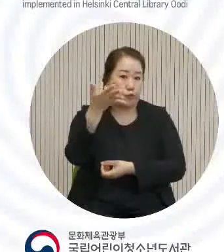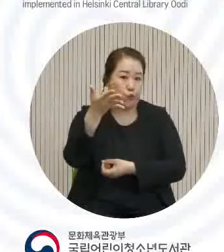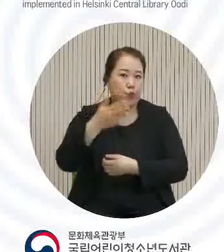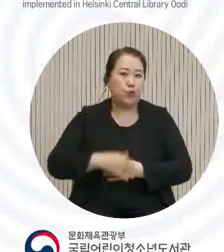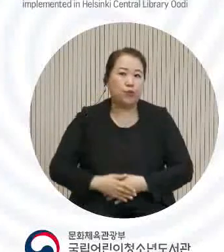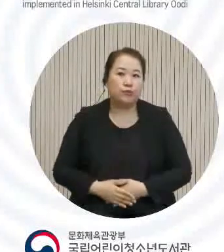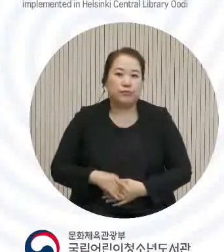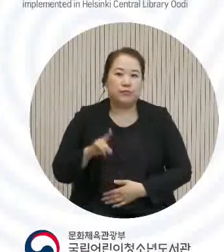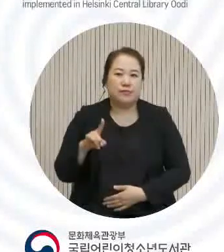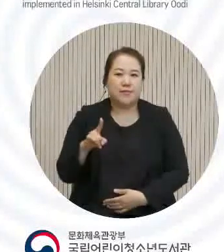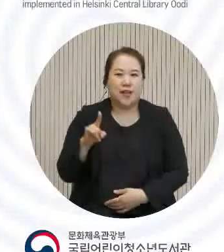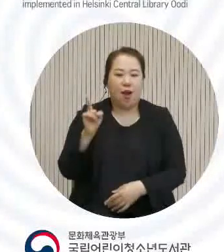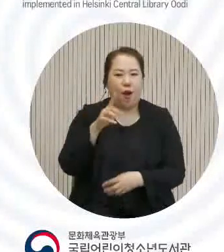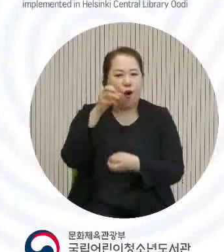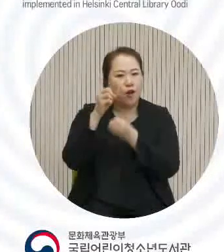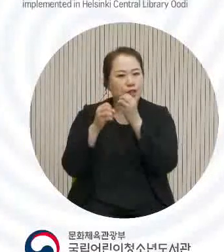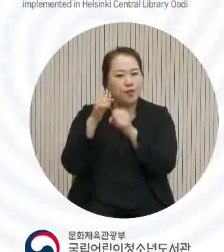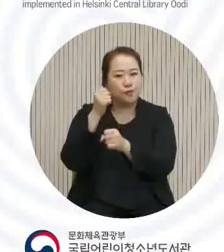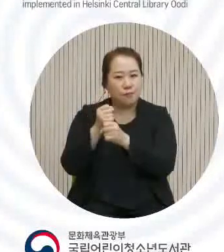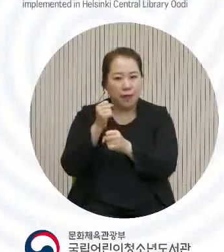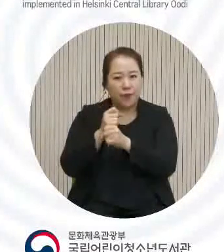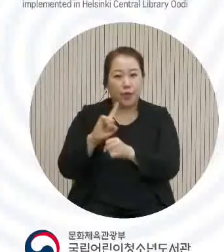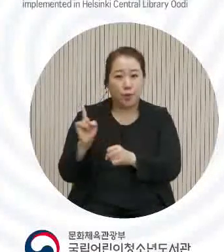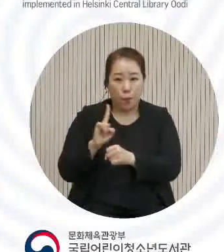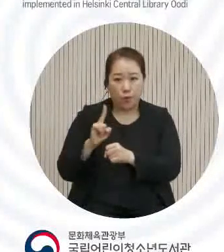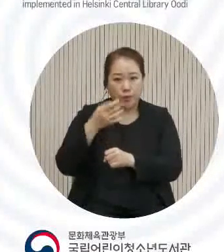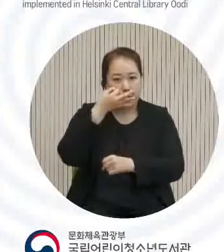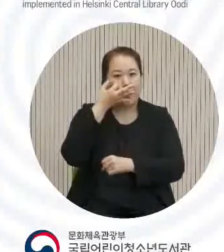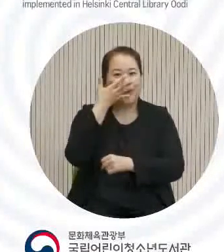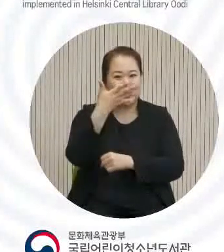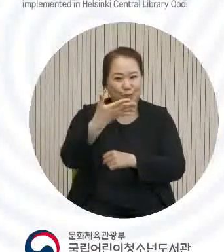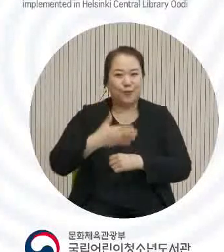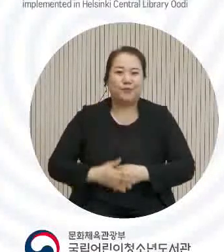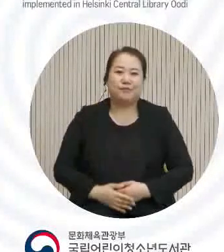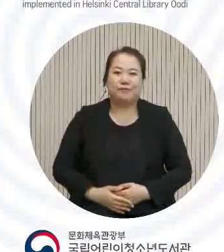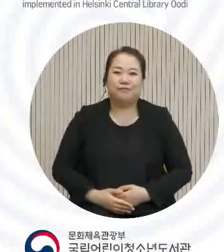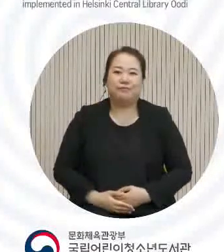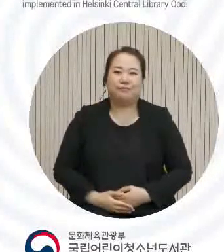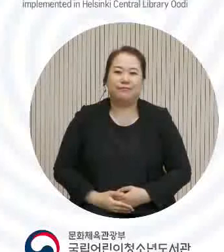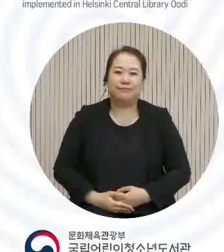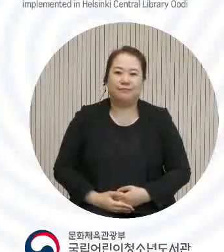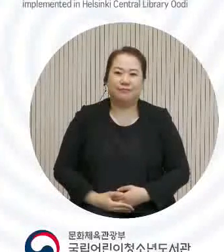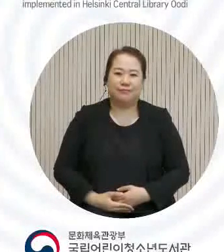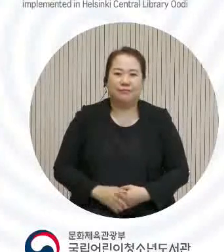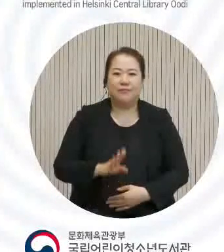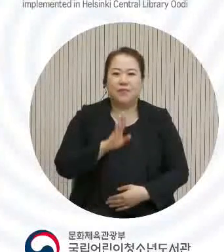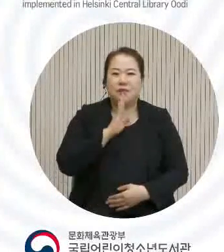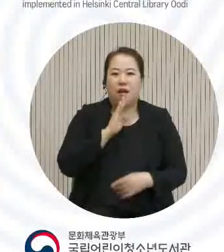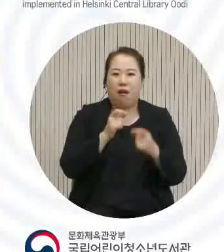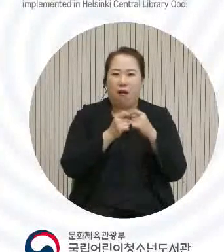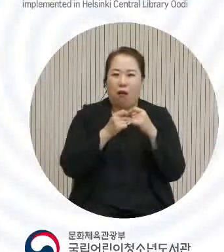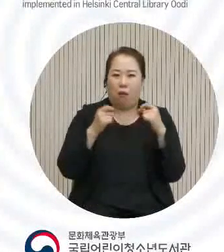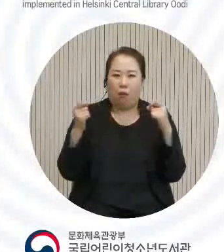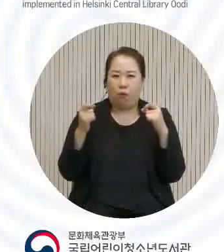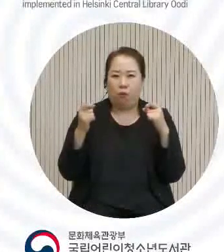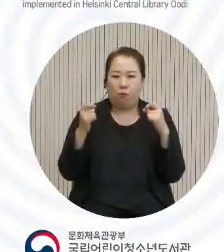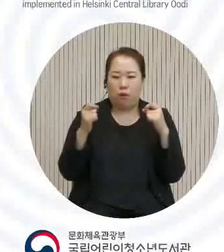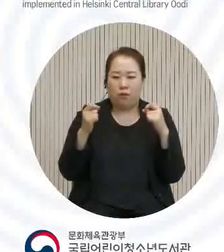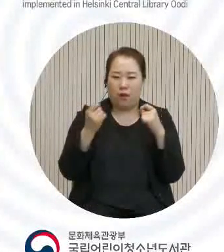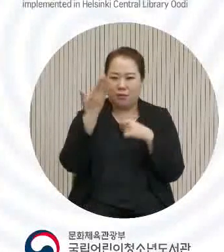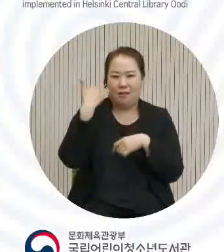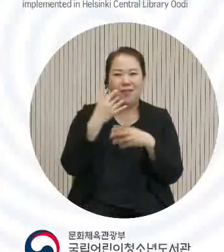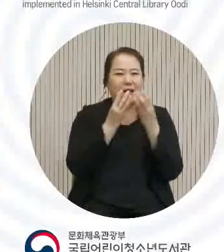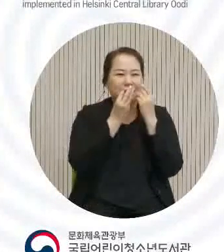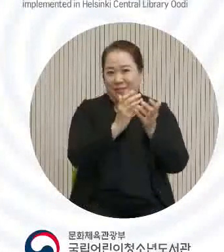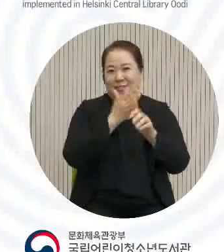all the way from Korea and showing interest in our library. I am very honored to represent our library and our